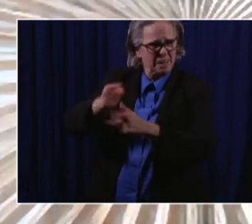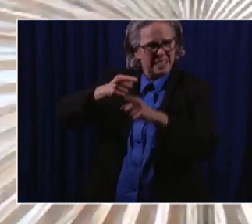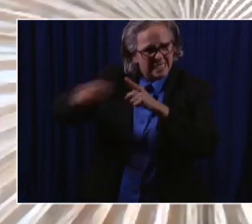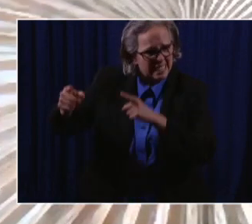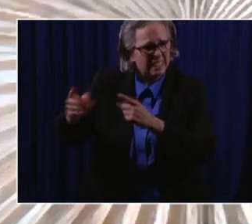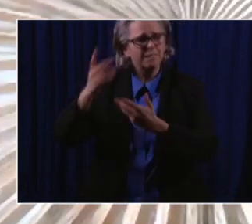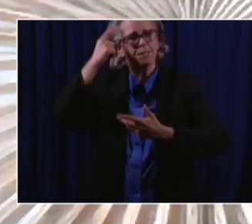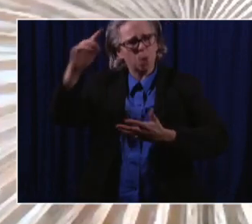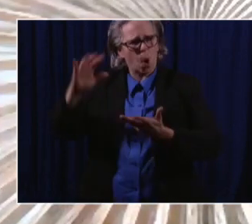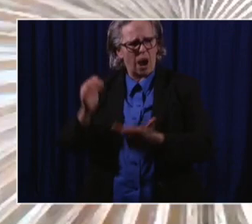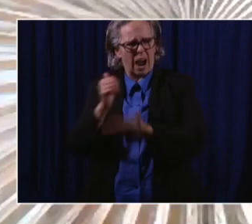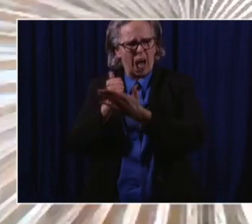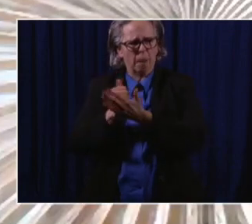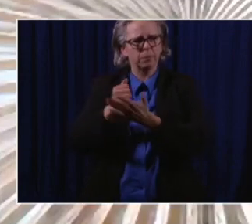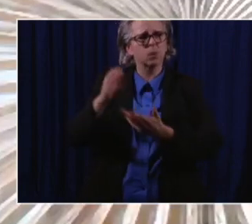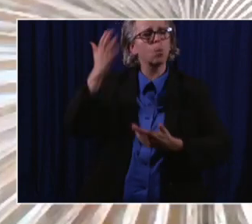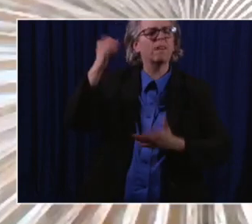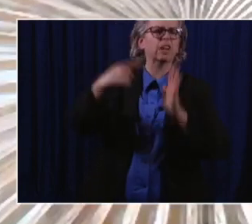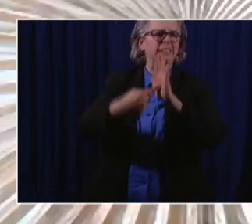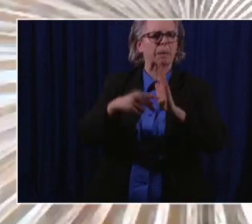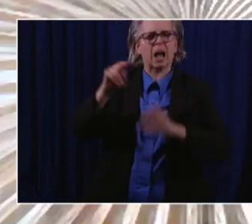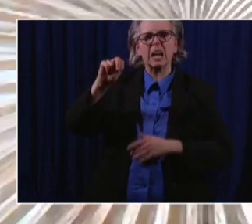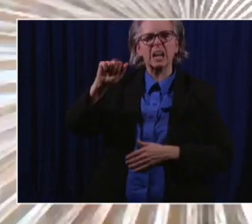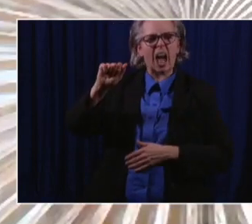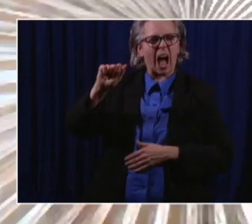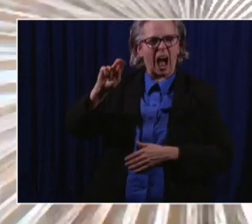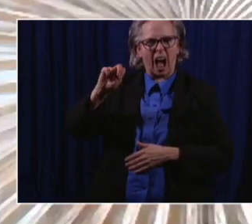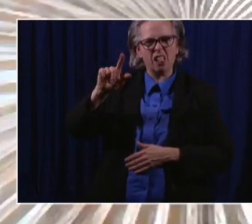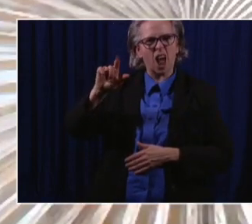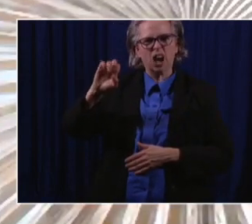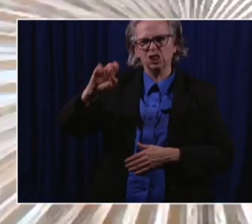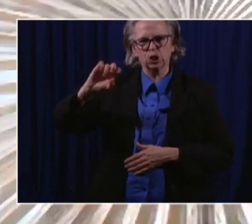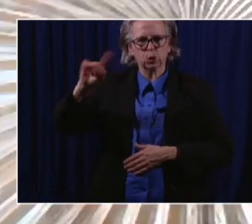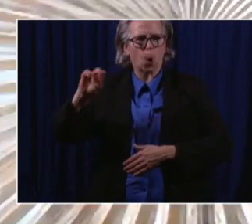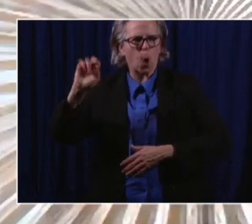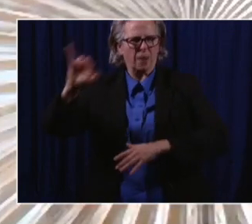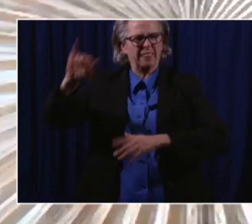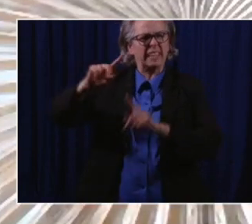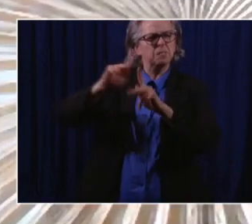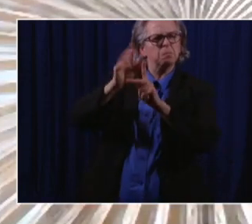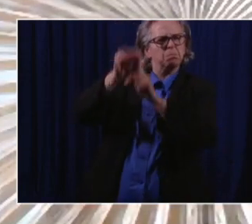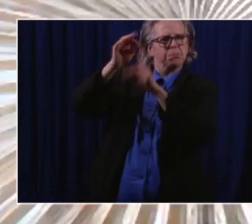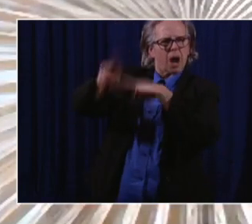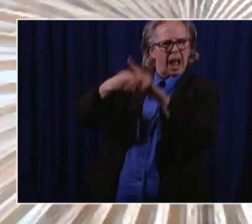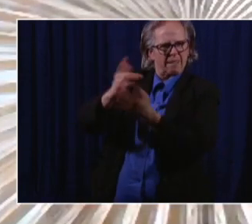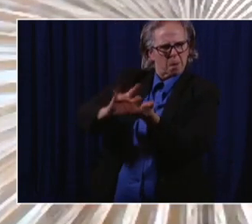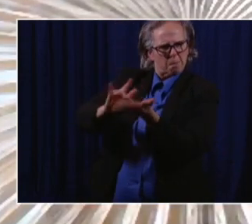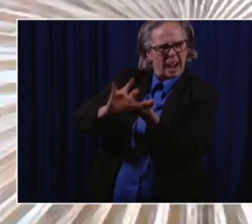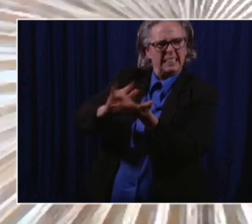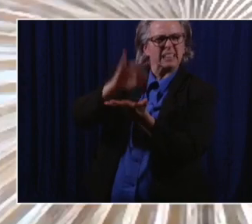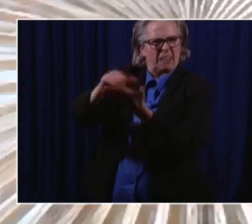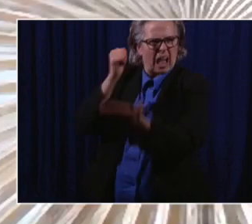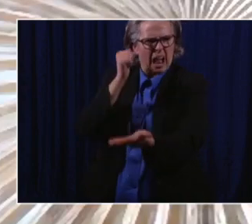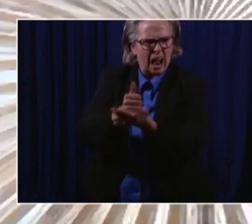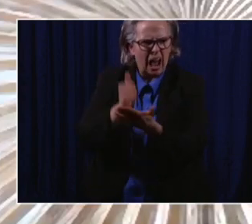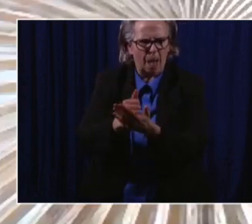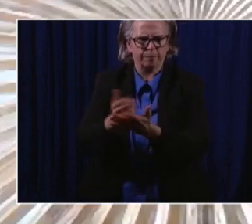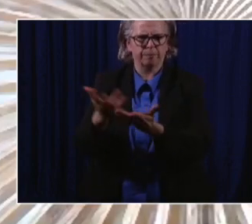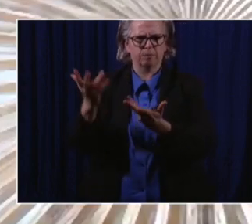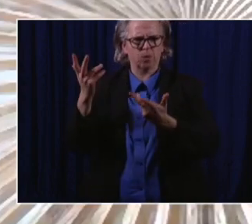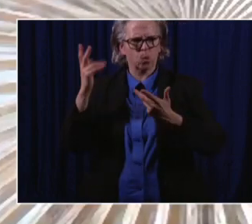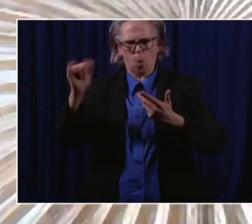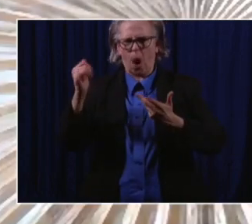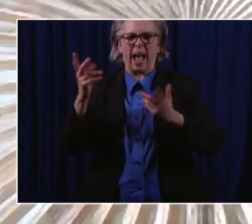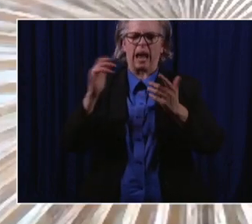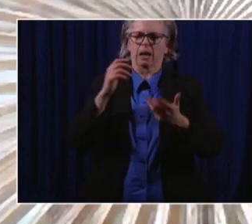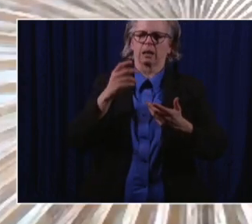combat those with any tool that we have in the toolbox. And naloxone is an important tool for that. So right now, if you're in our state, you